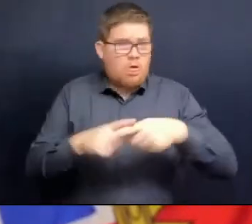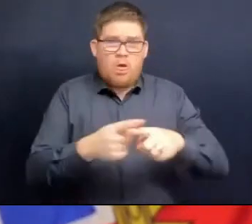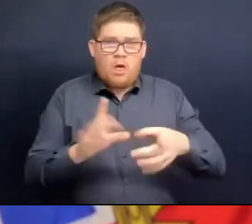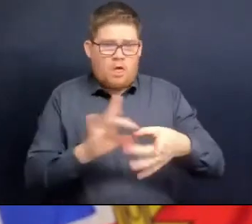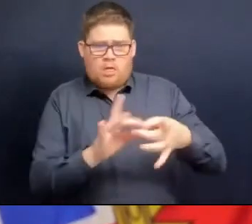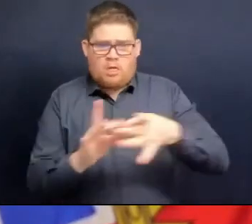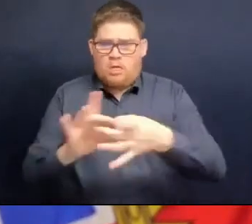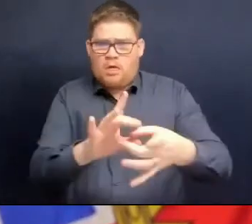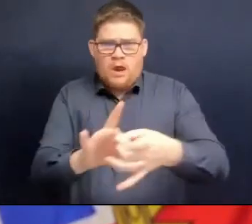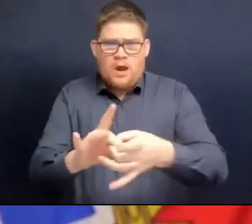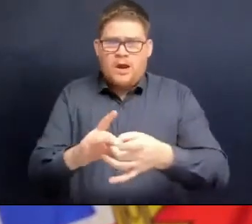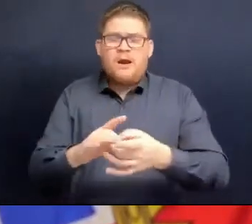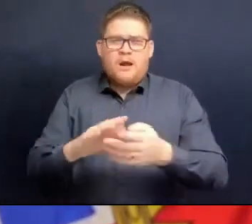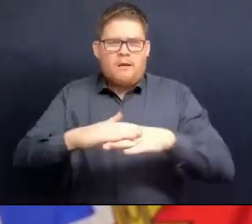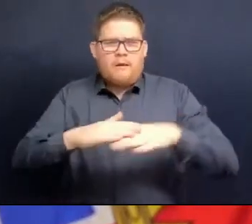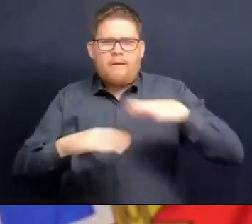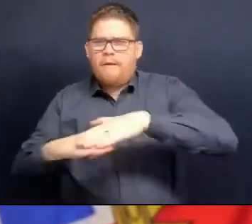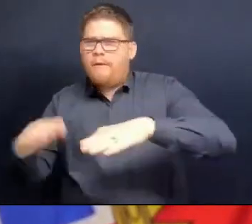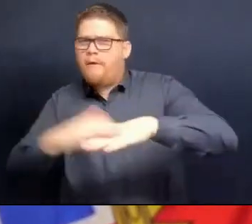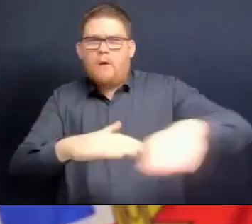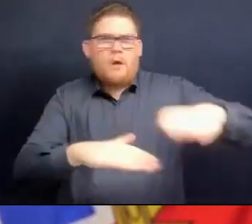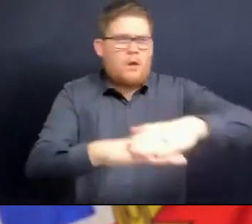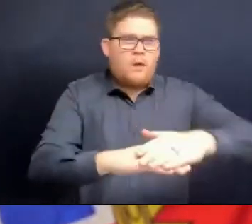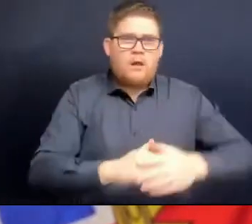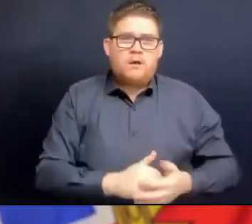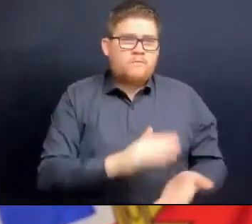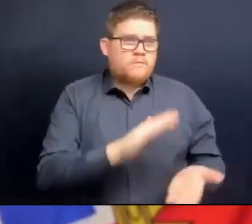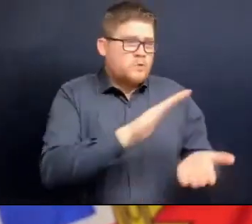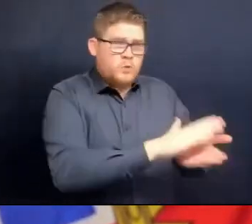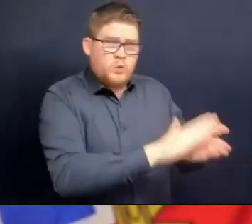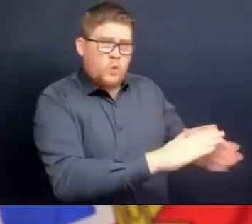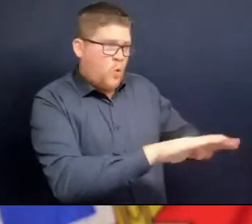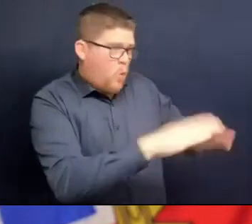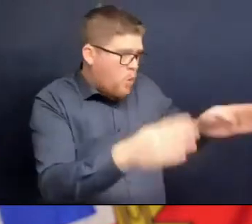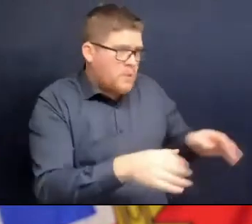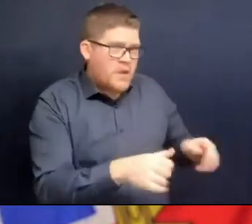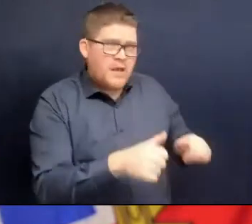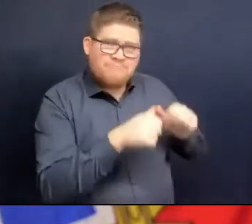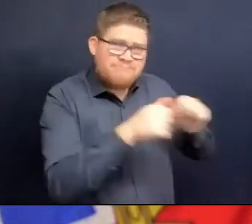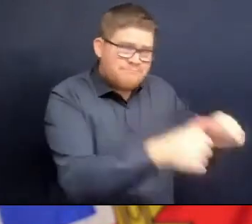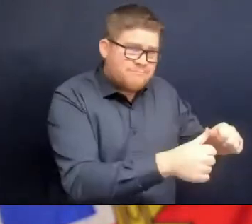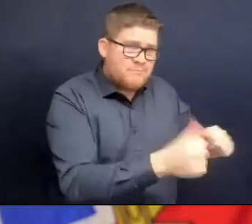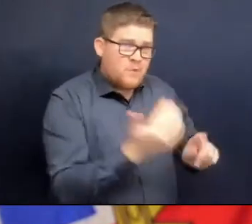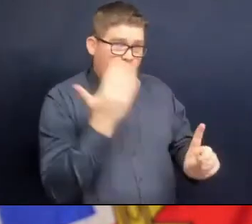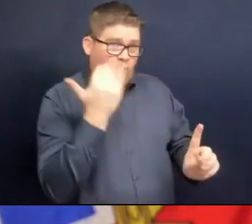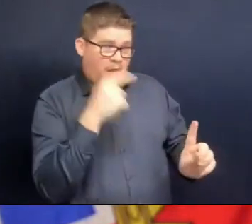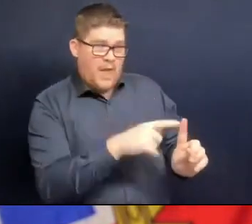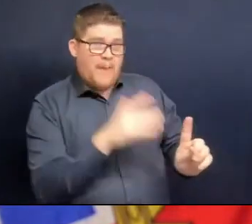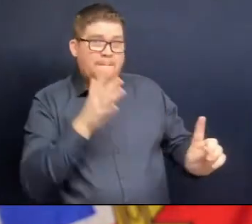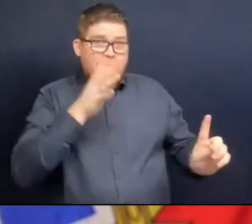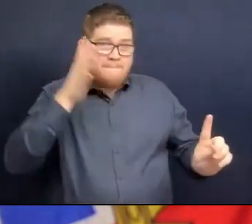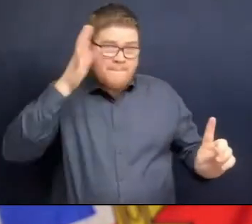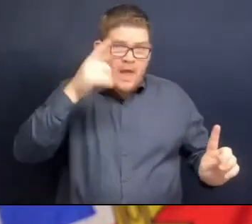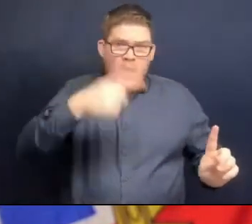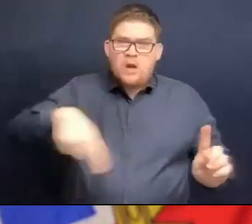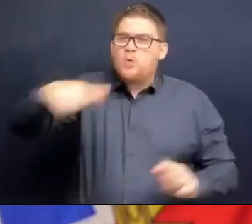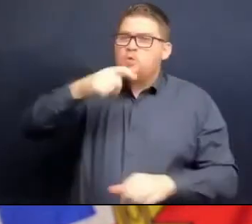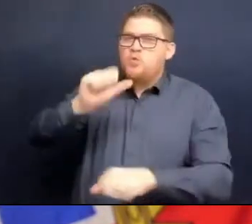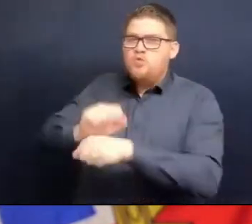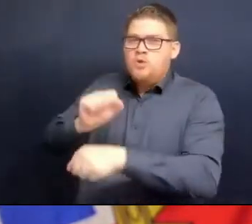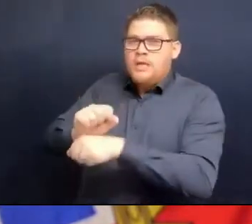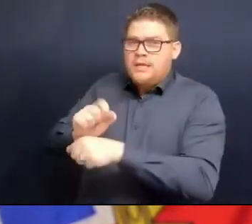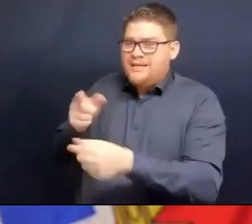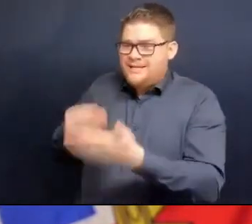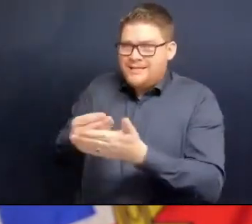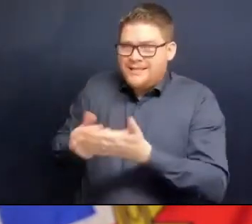people can work, because making sure that you are able to put food on the table is such an important part of our